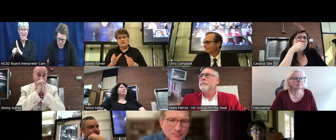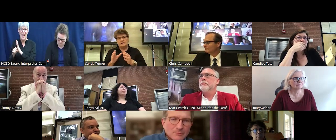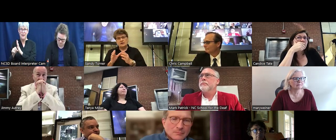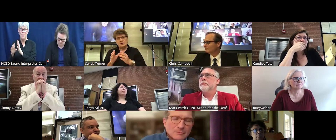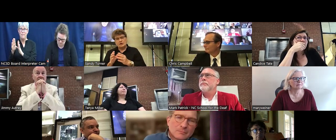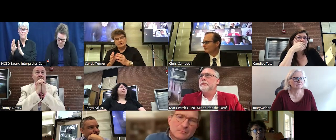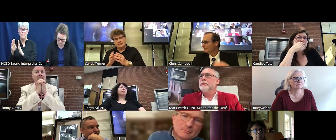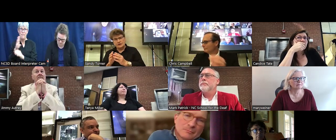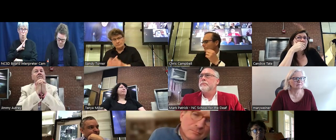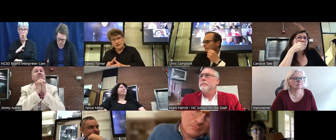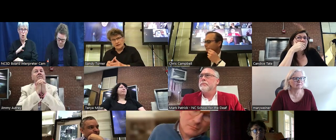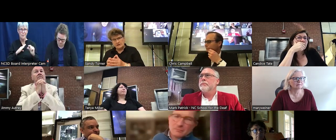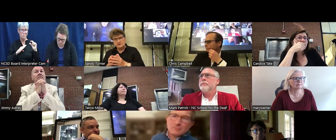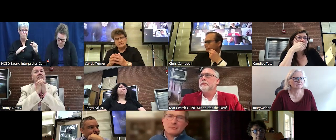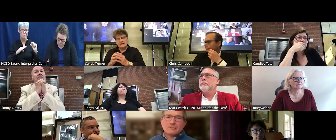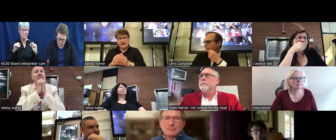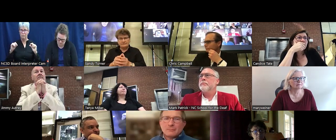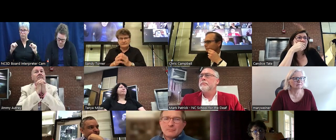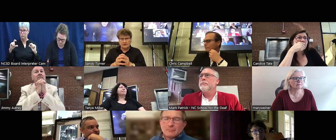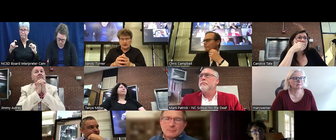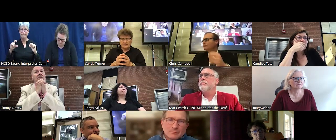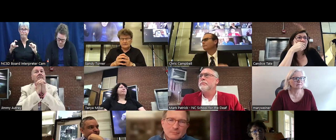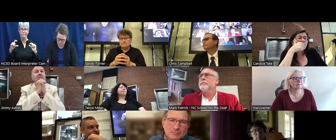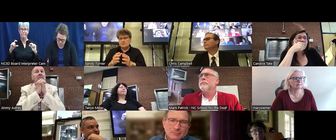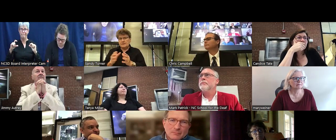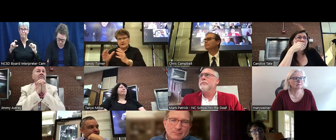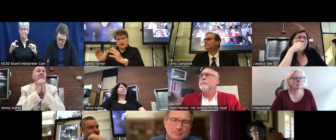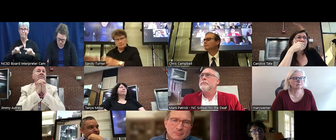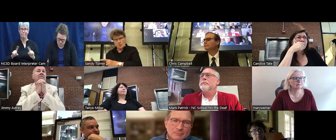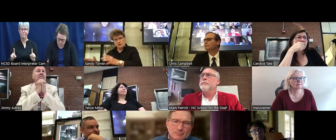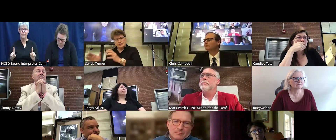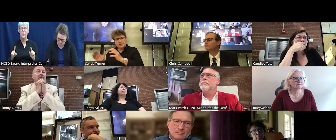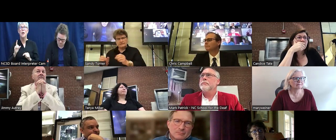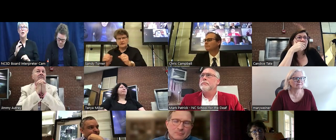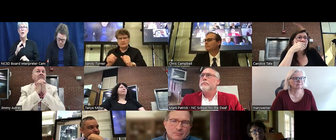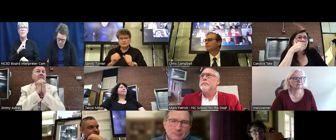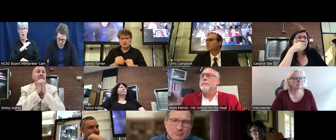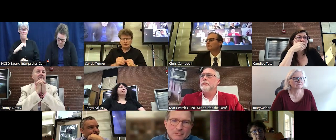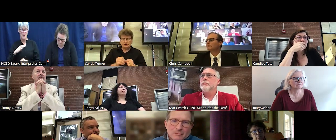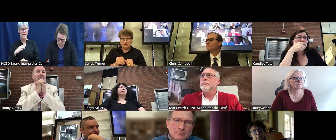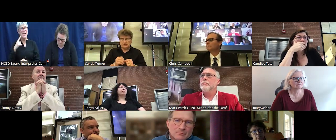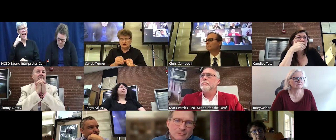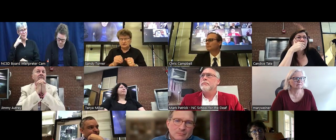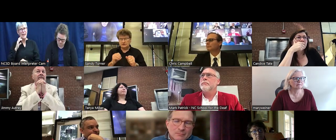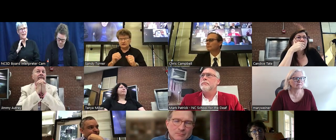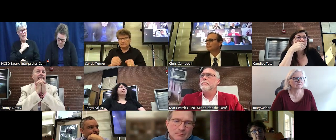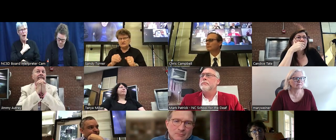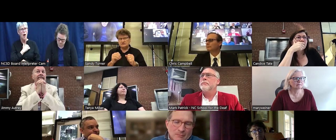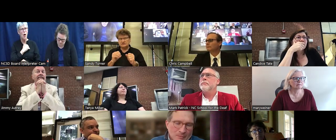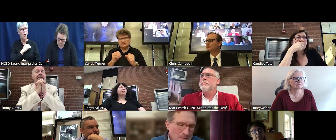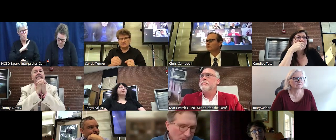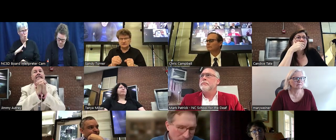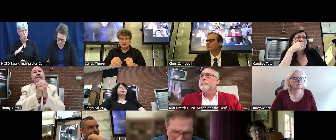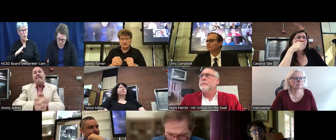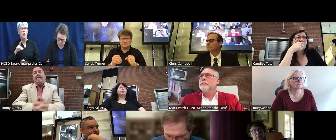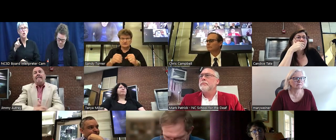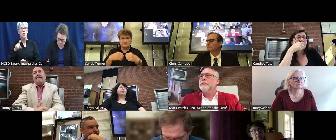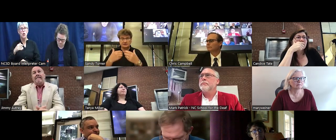But the committees, I feel like that our board should have the opportunity to at least